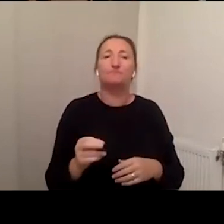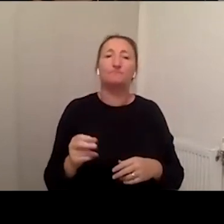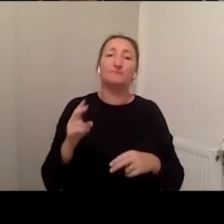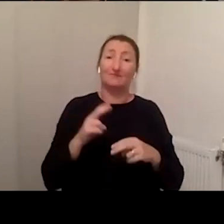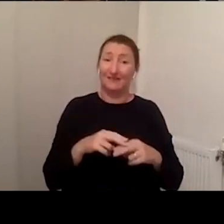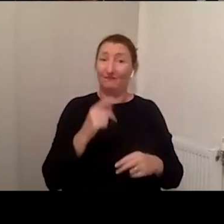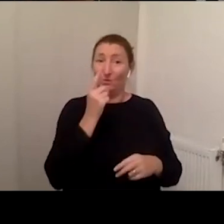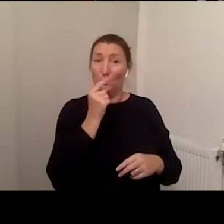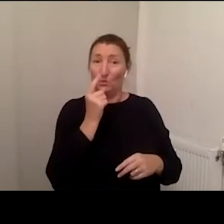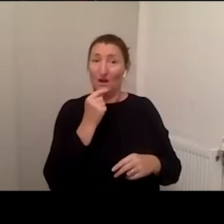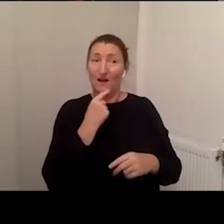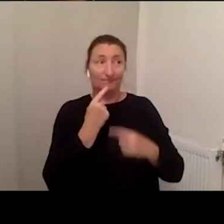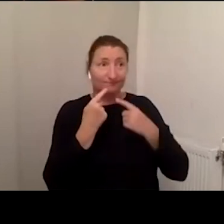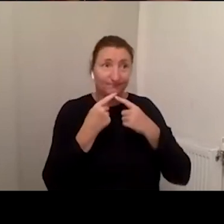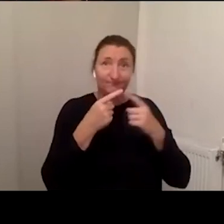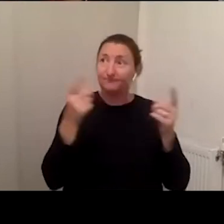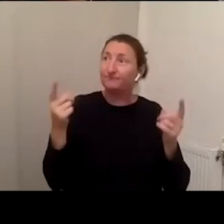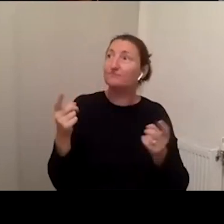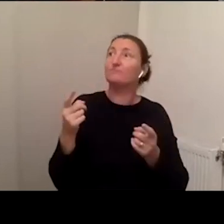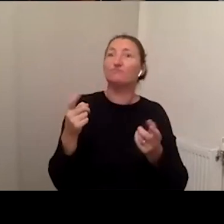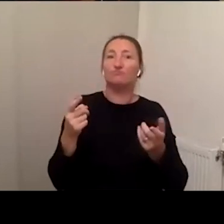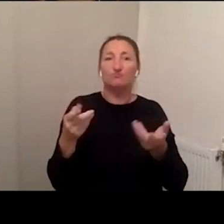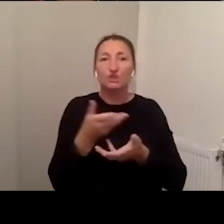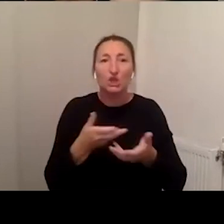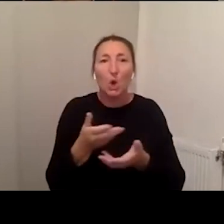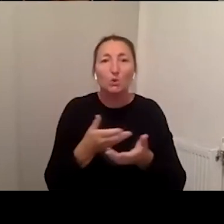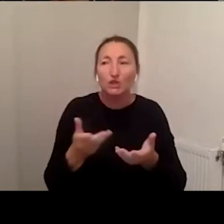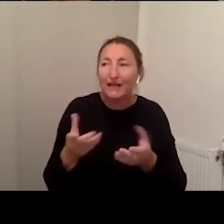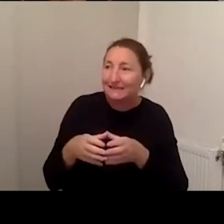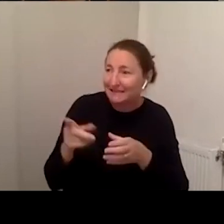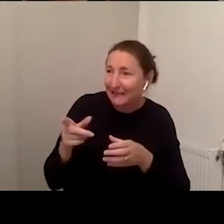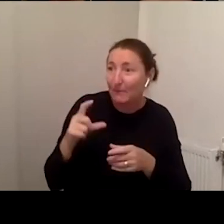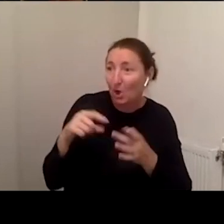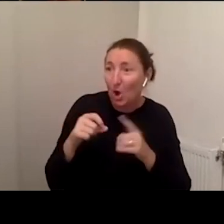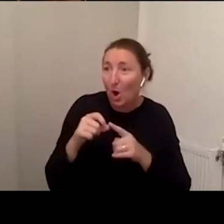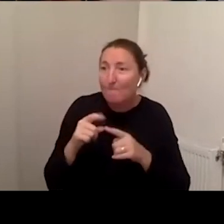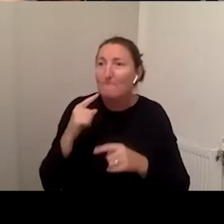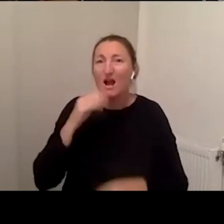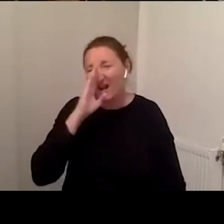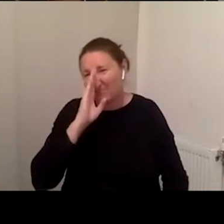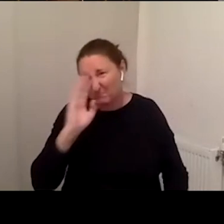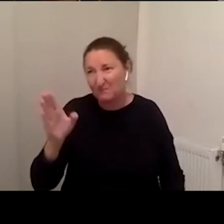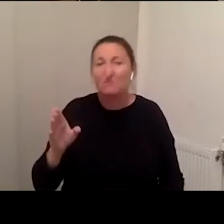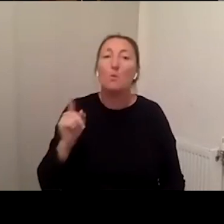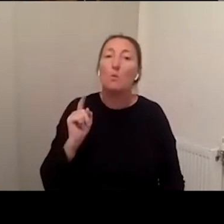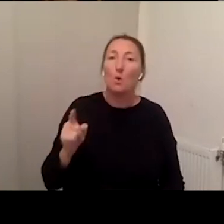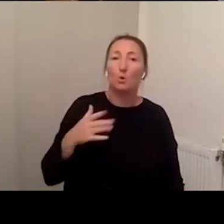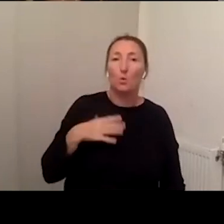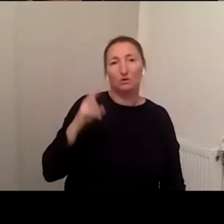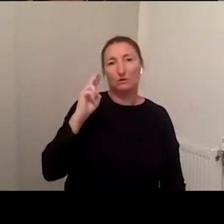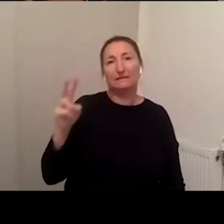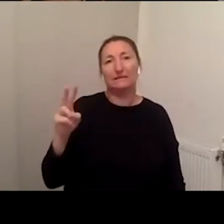to say to the core negotiating team at COP, what are the things that they should be doing? What do you want to see coming out of COP in terms